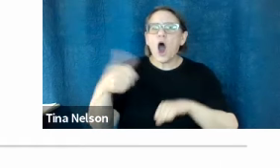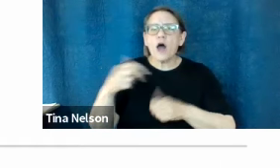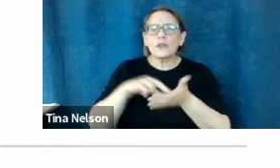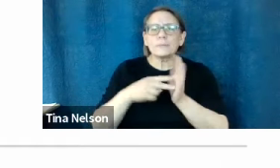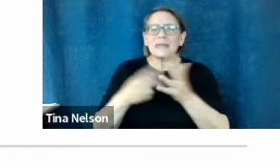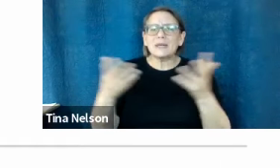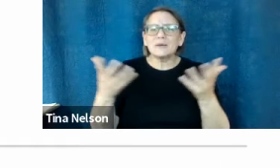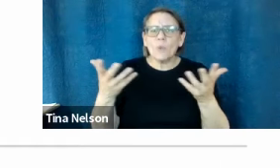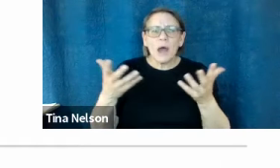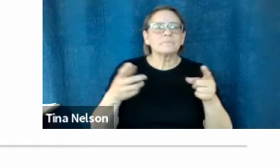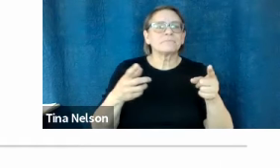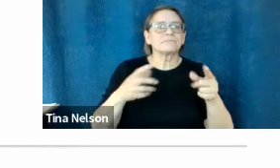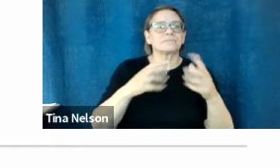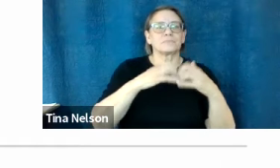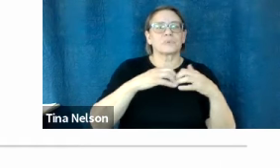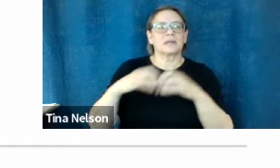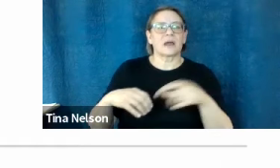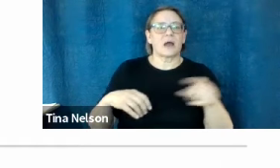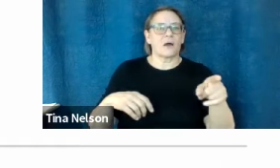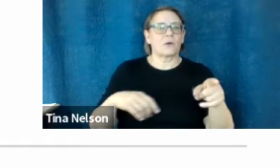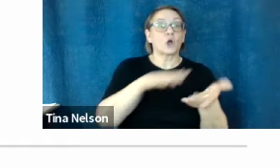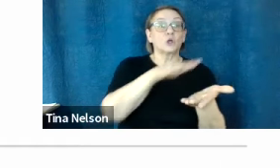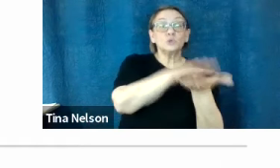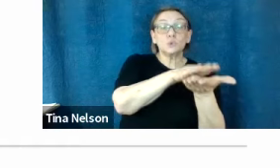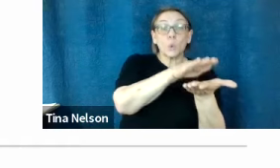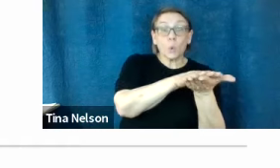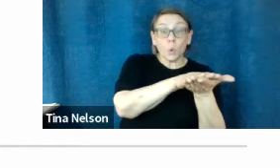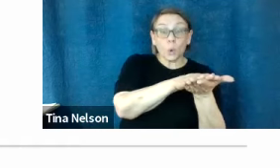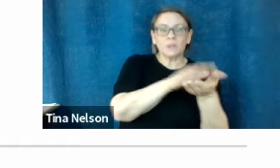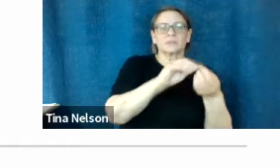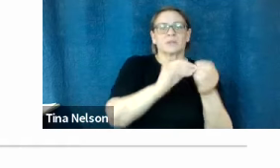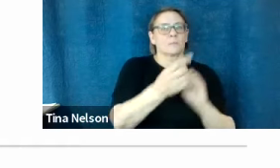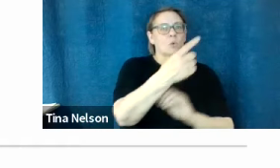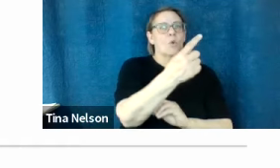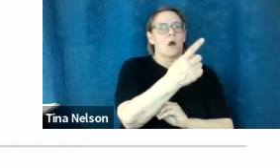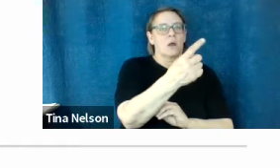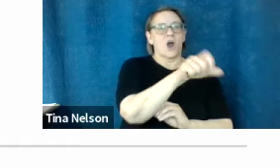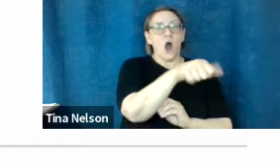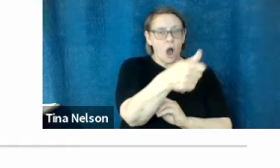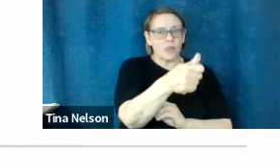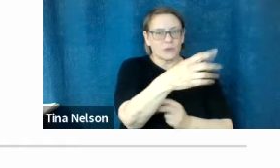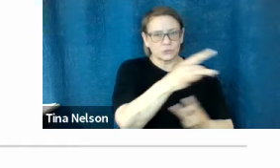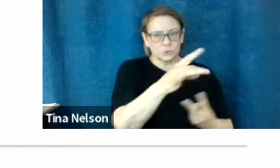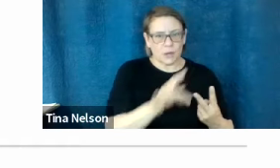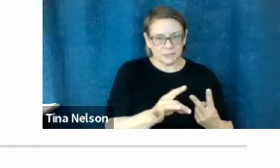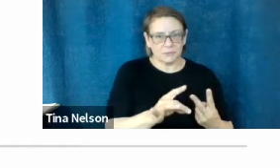schools are, is the number one other choice